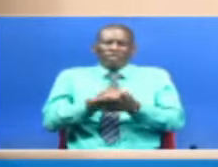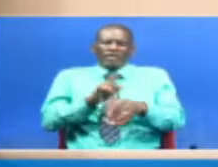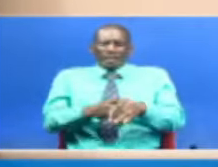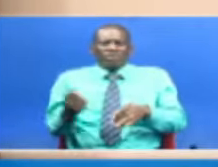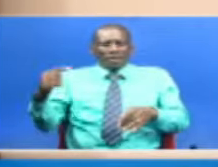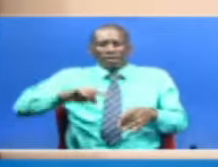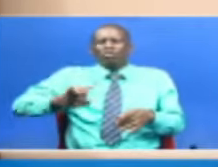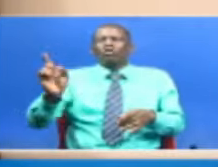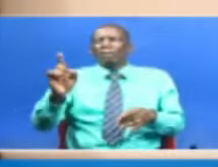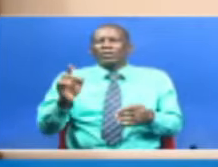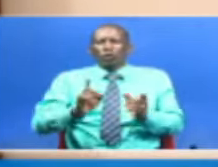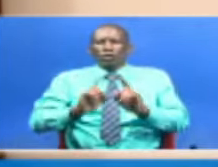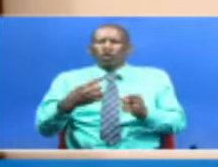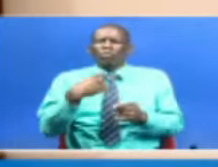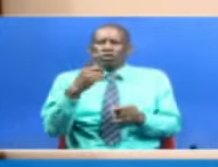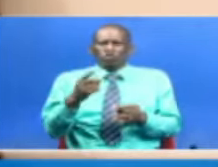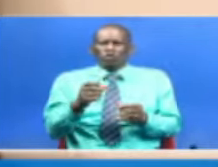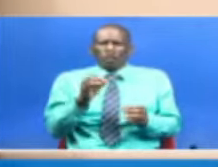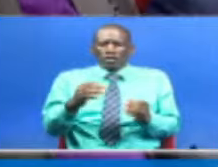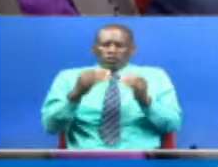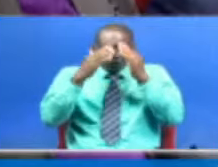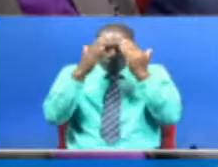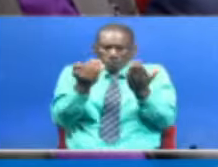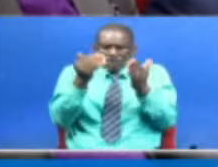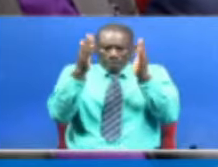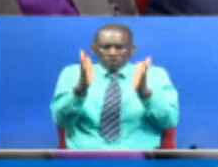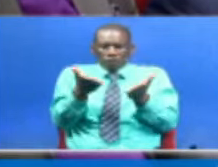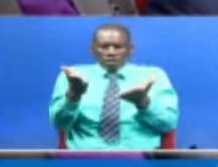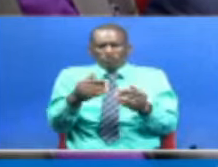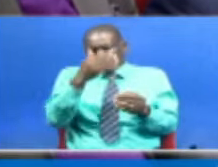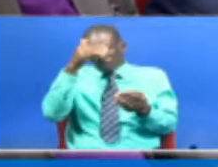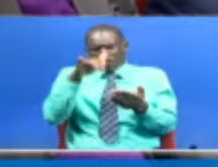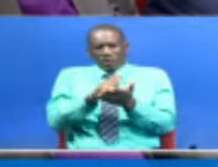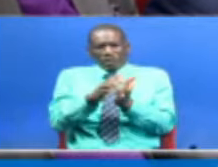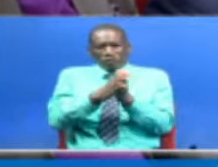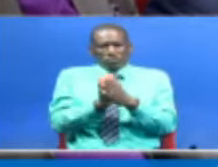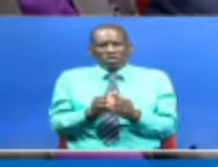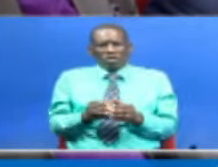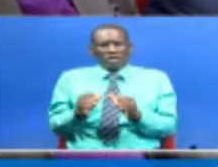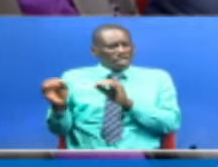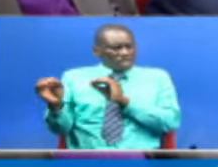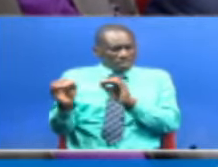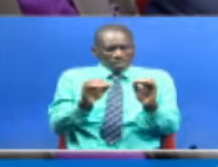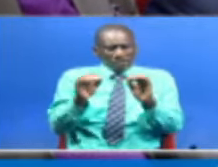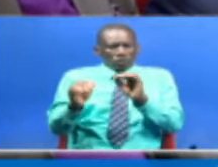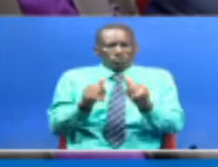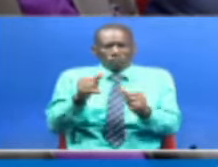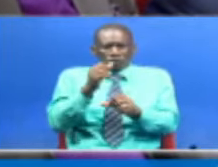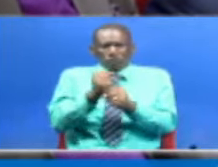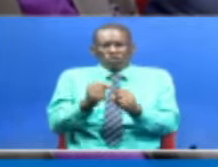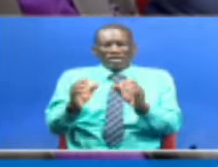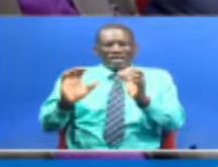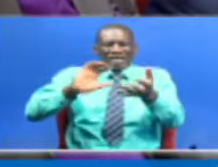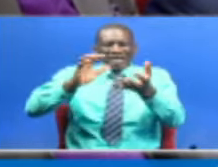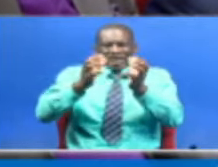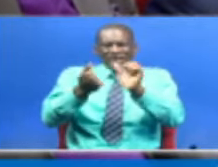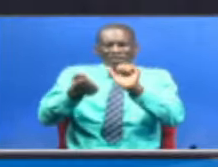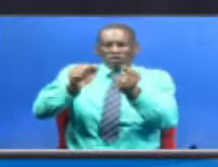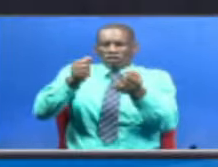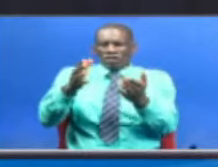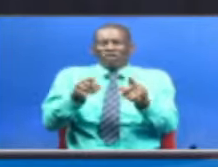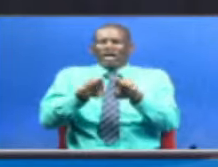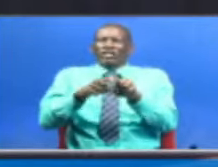ministry hawataambua bradheka ujumbe tio story sahau? In a transition like we are going through climate change now and like you